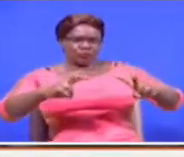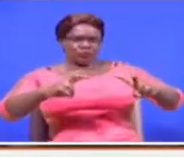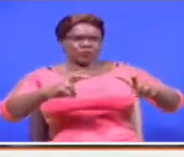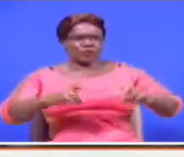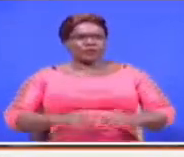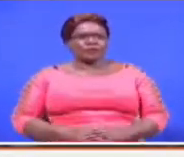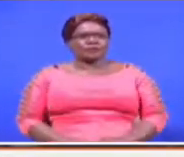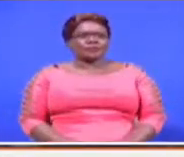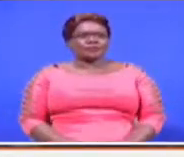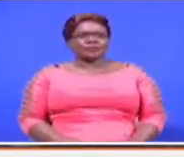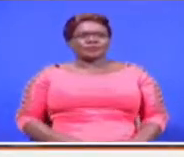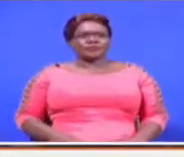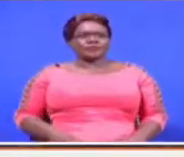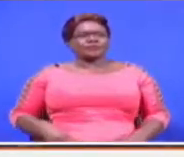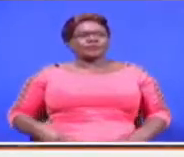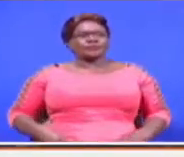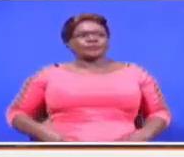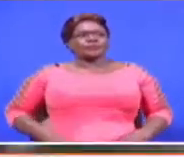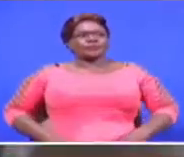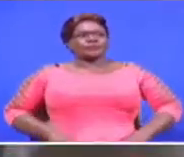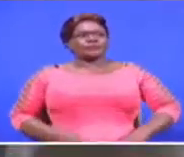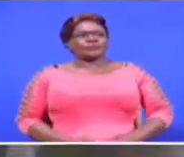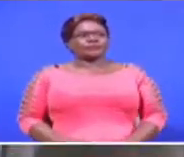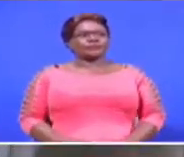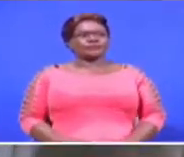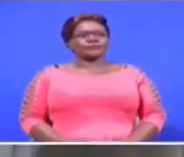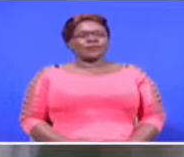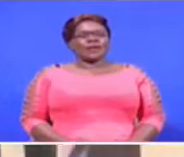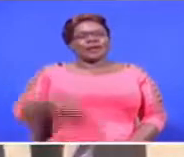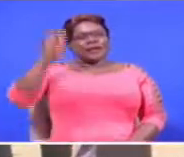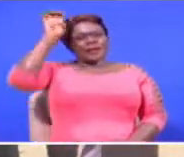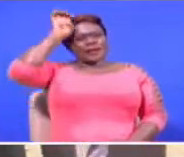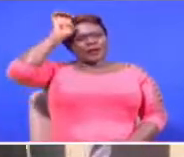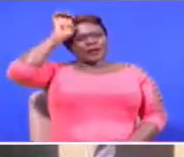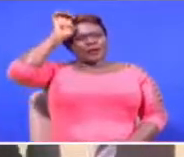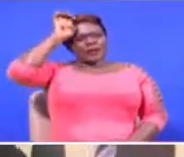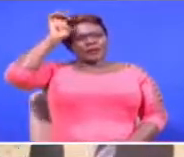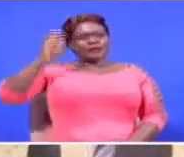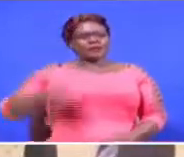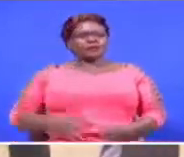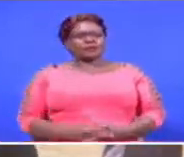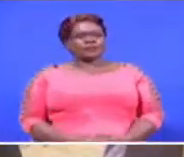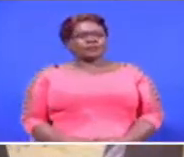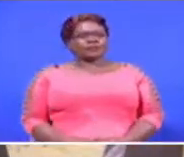Elvis Kosgei, KTN News, katika kaunti ya Uasin-Gishu.